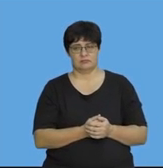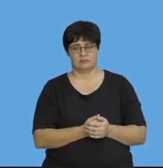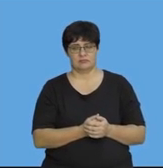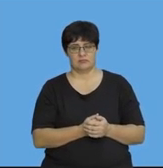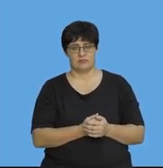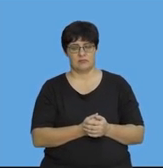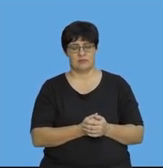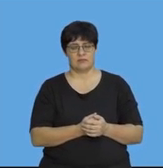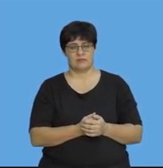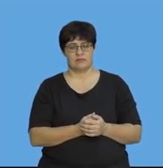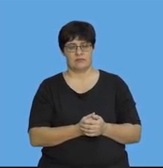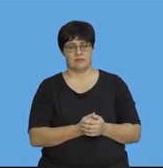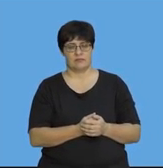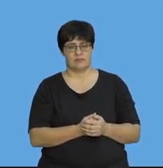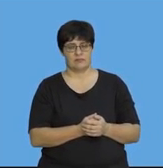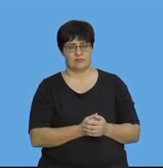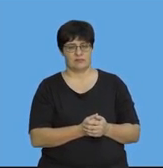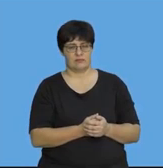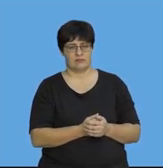in direction.